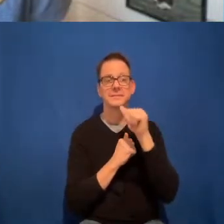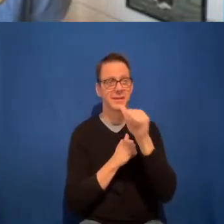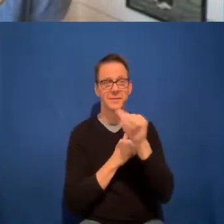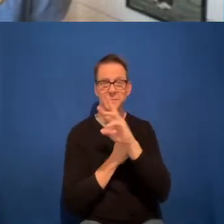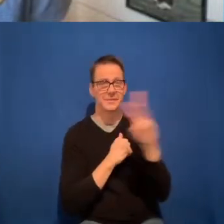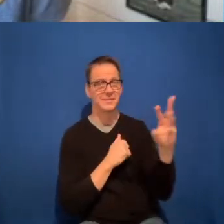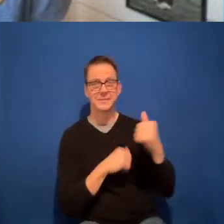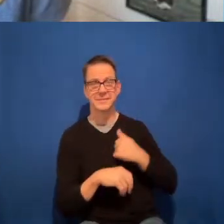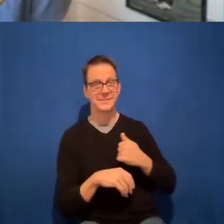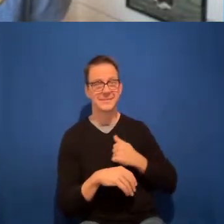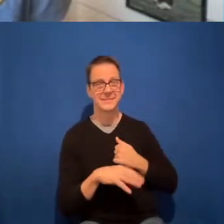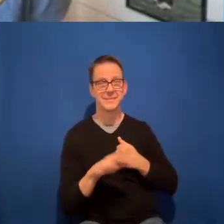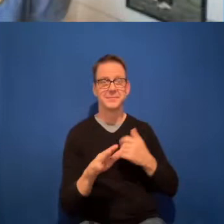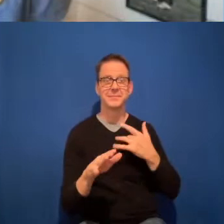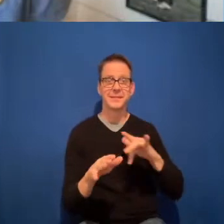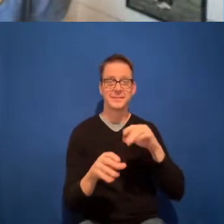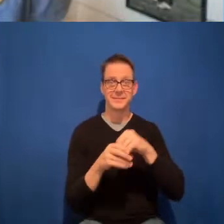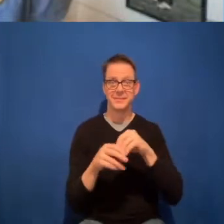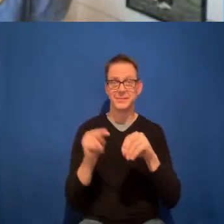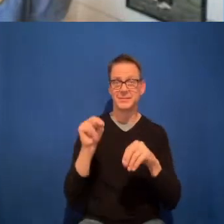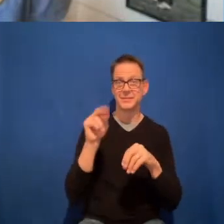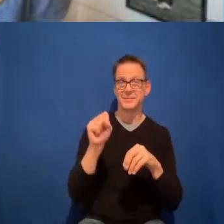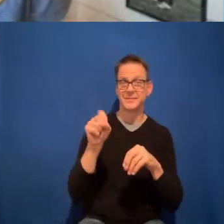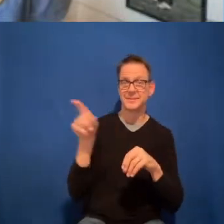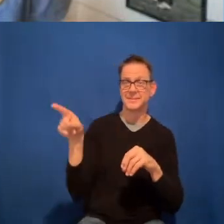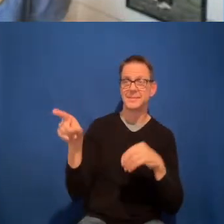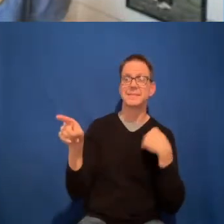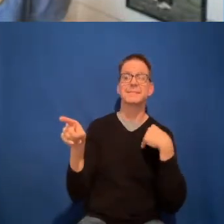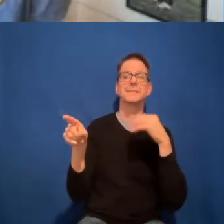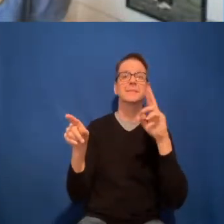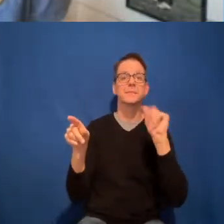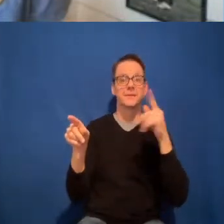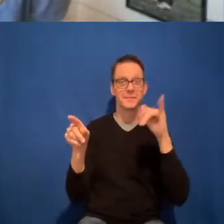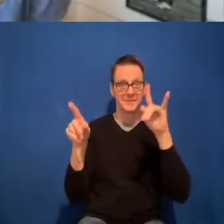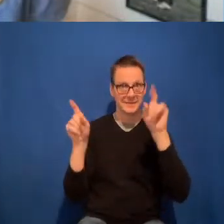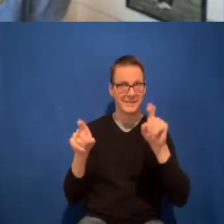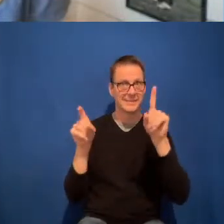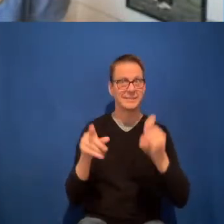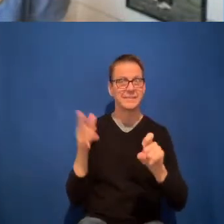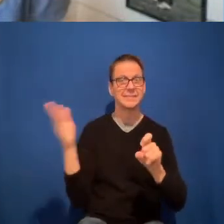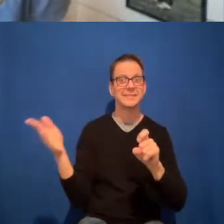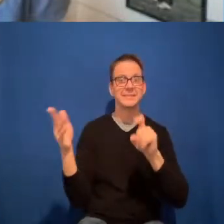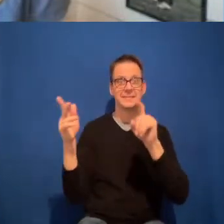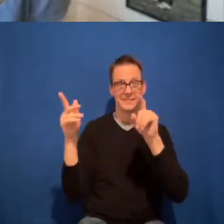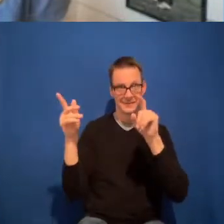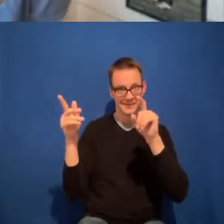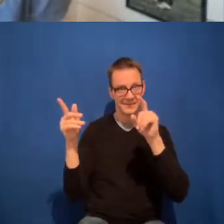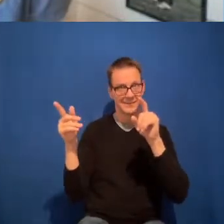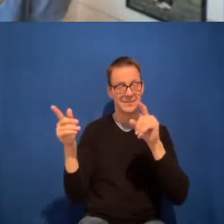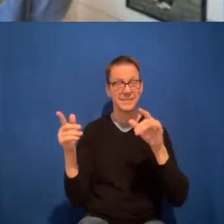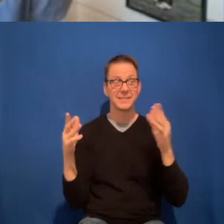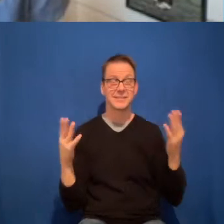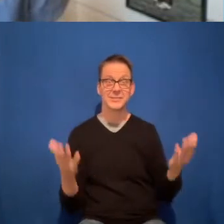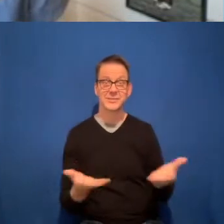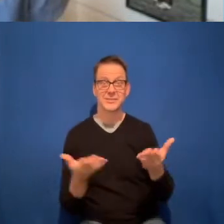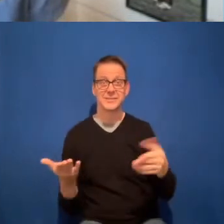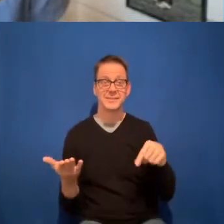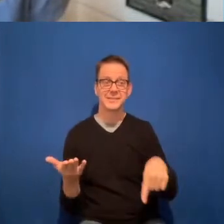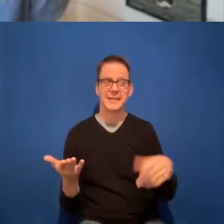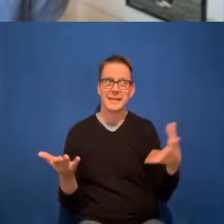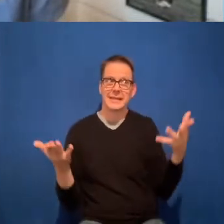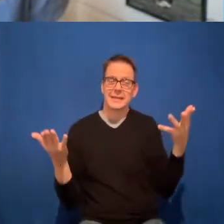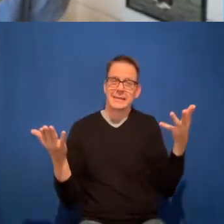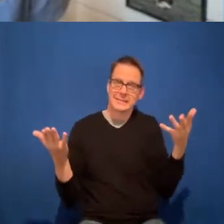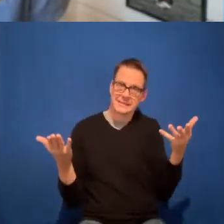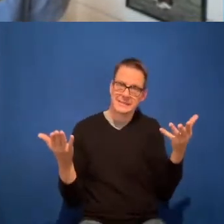because I know we could do it if we were in Nova Scotia, rapid test, rapid test, rapid test. I would love to bring up the